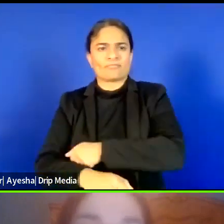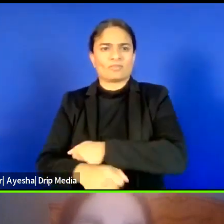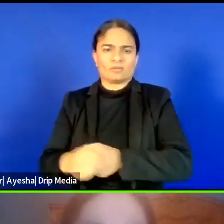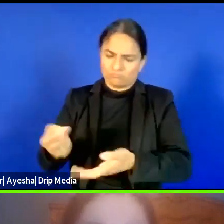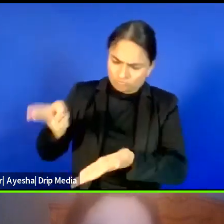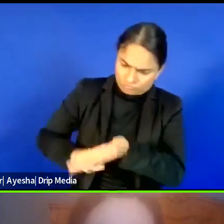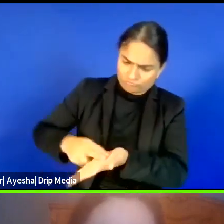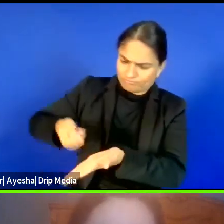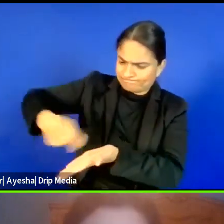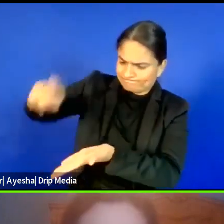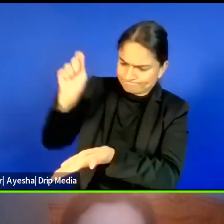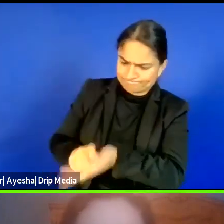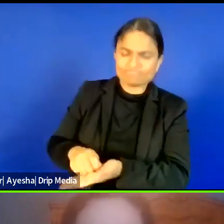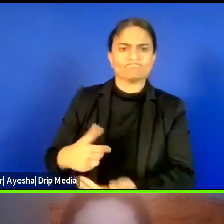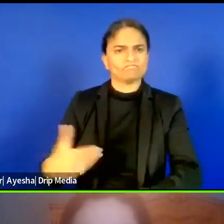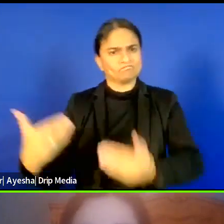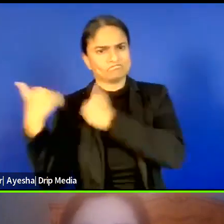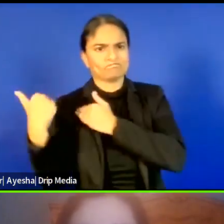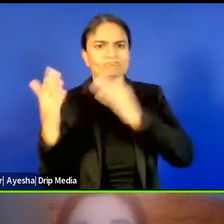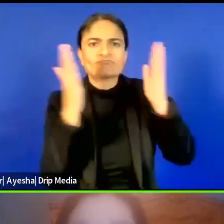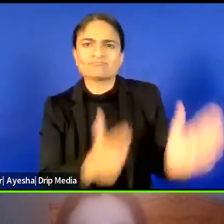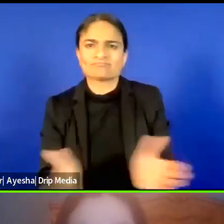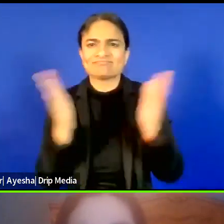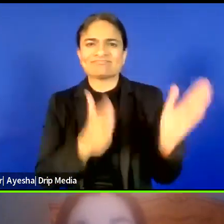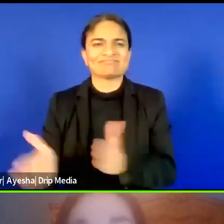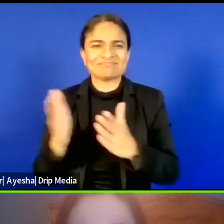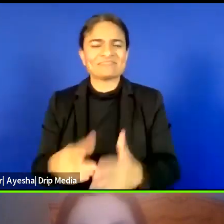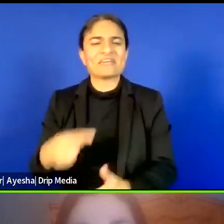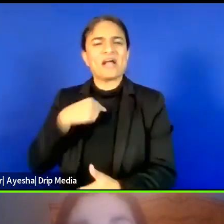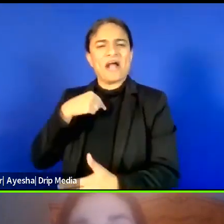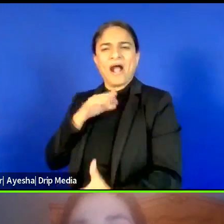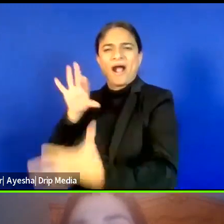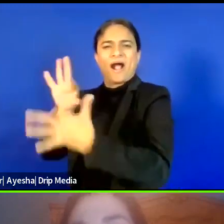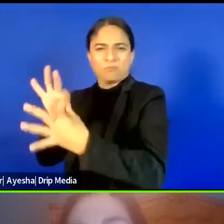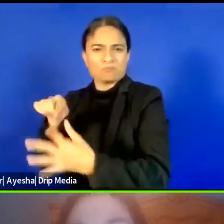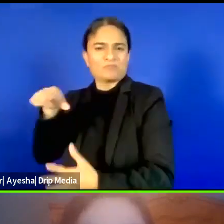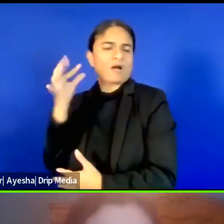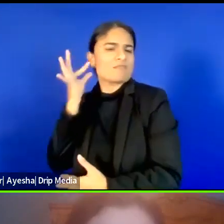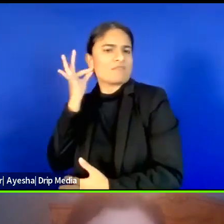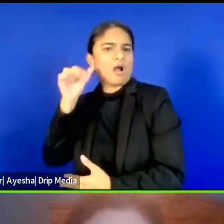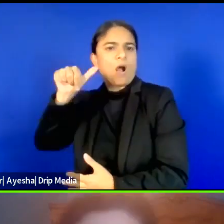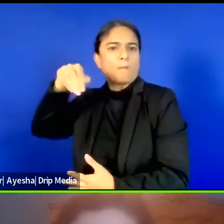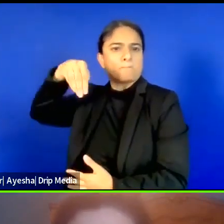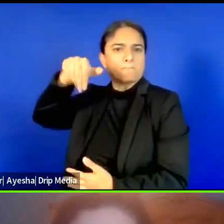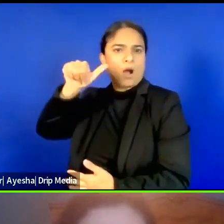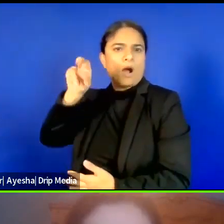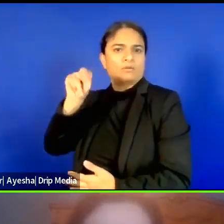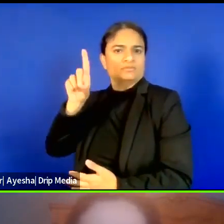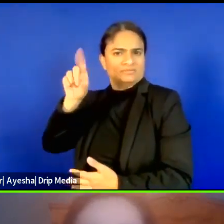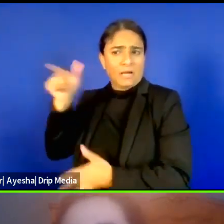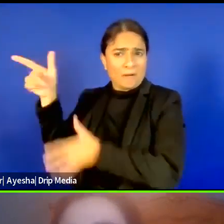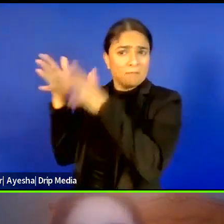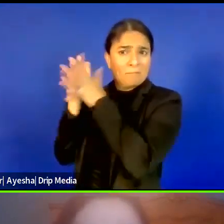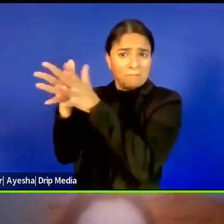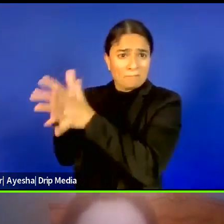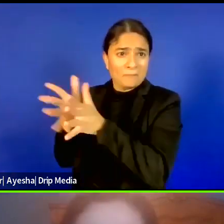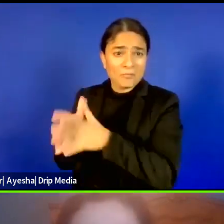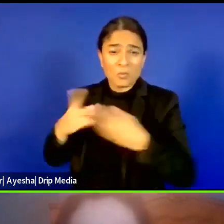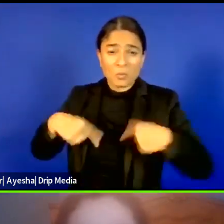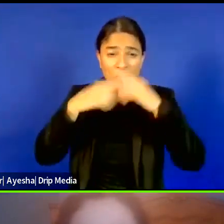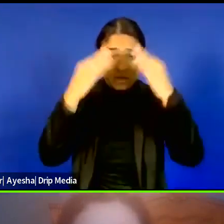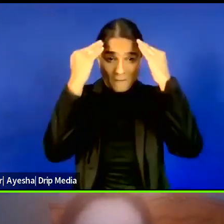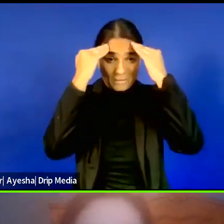earlier, that takes such a huge mental load from the usual, from